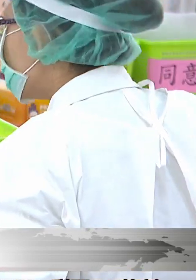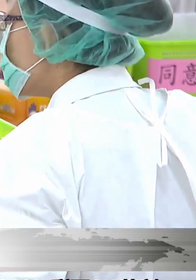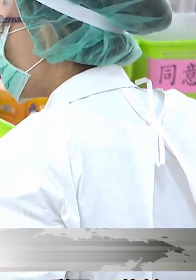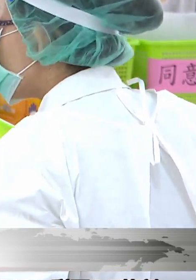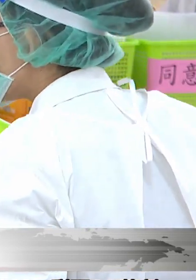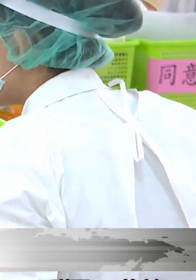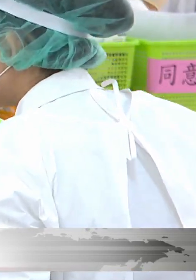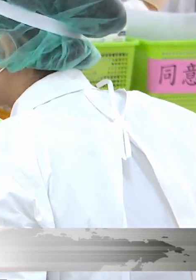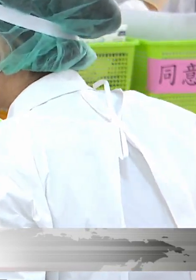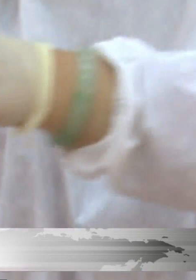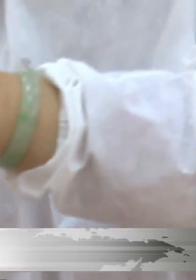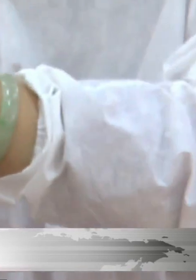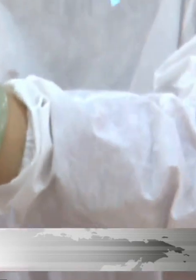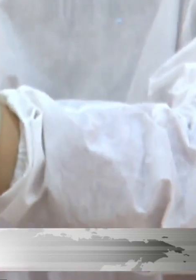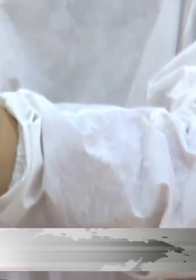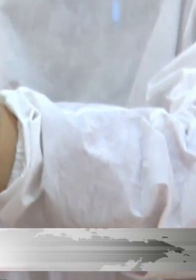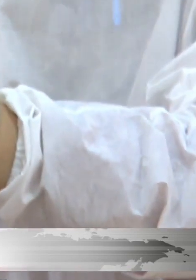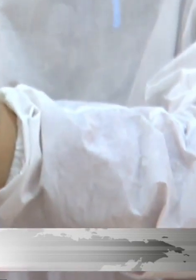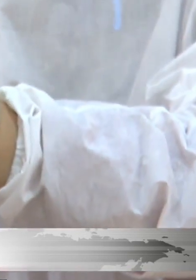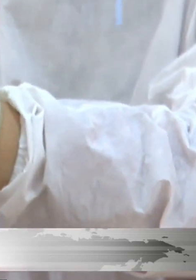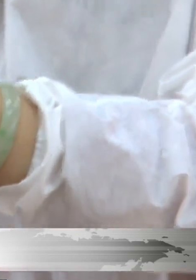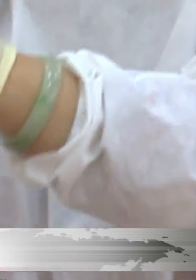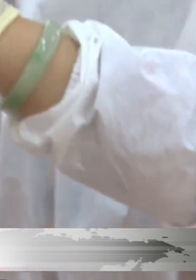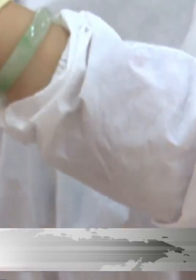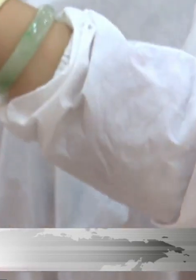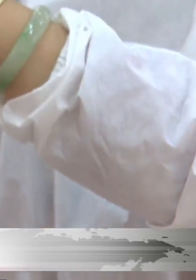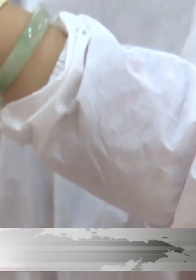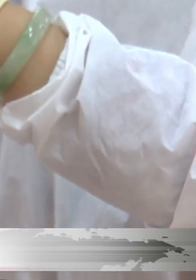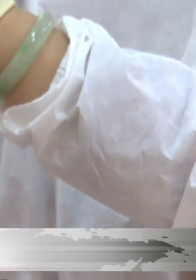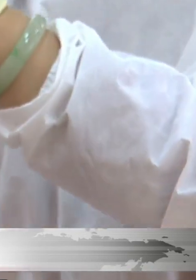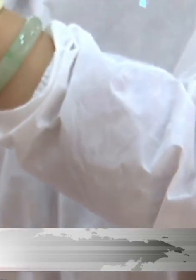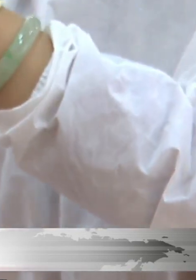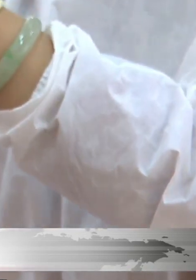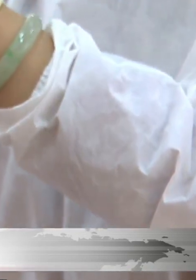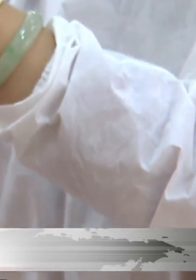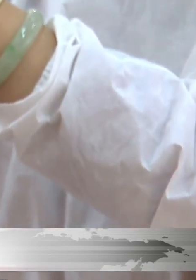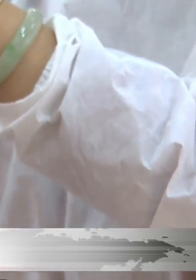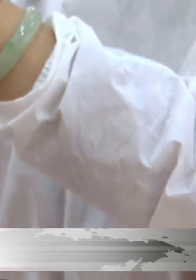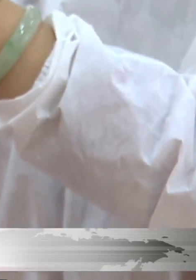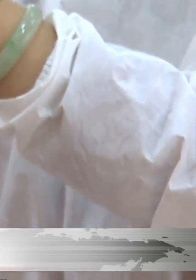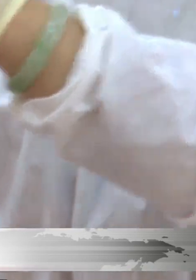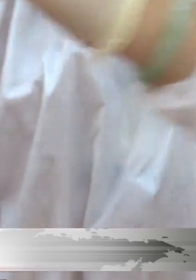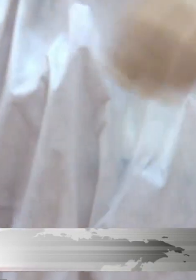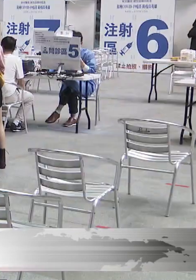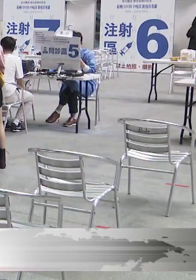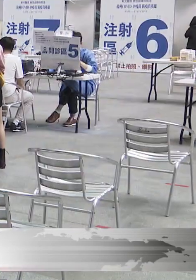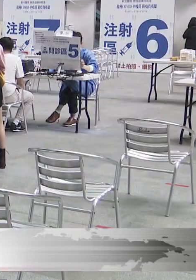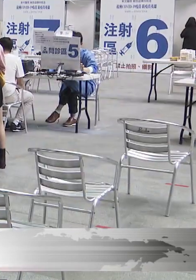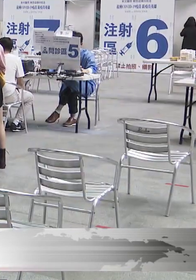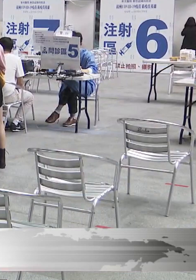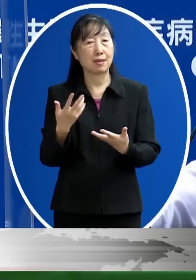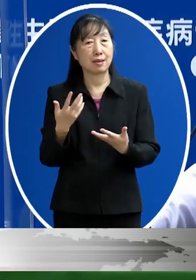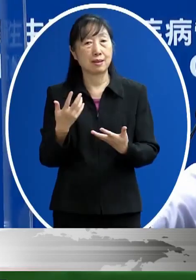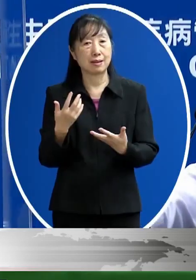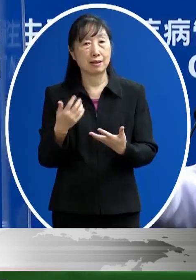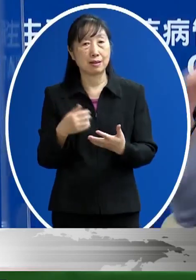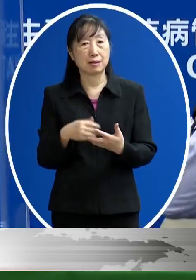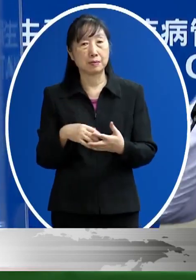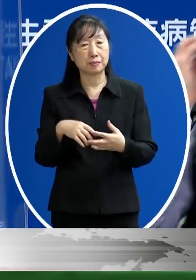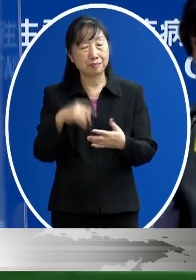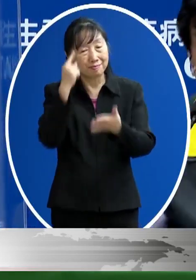available respectively. The booking system closes on Friday at noon, with administration to start on February 21st.